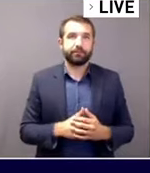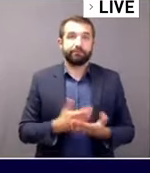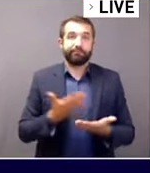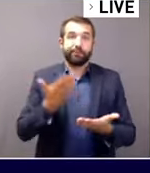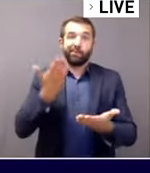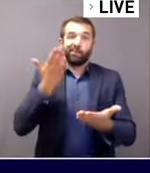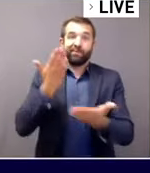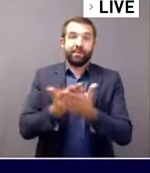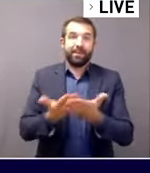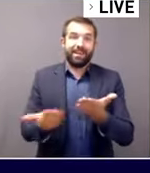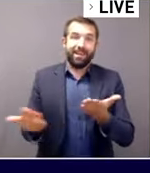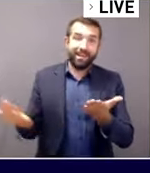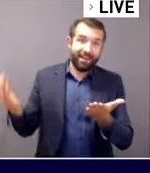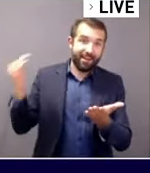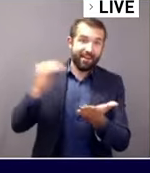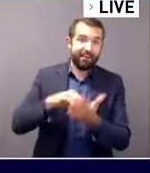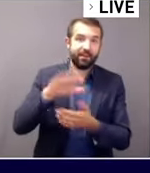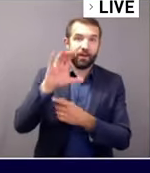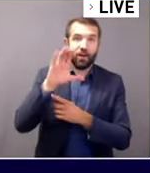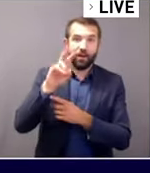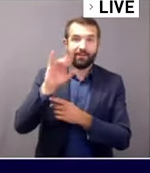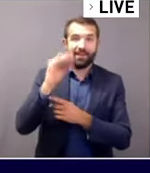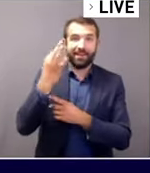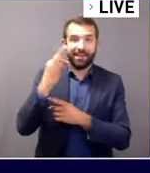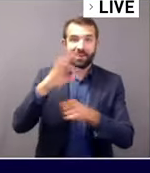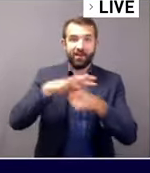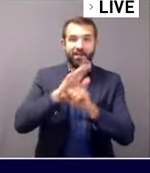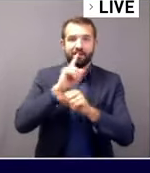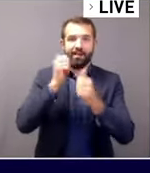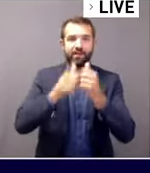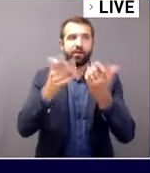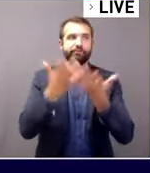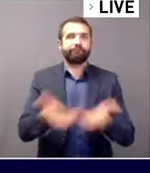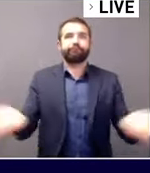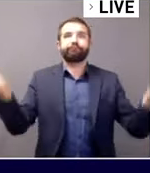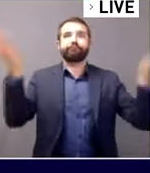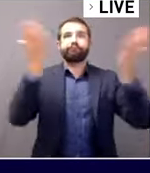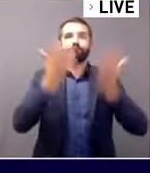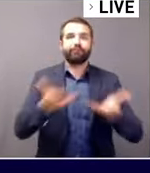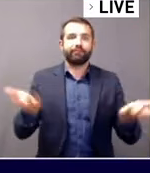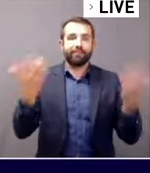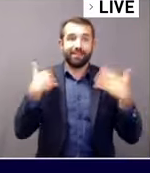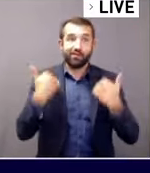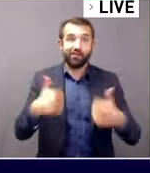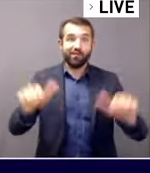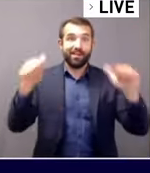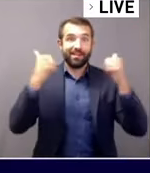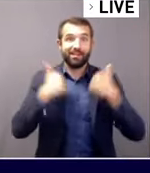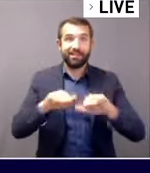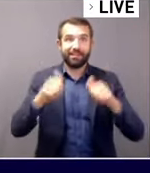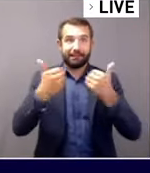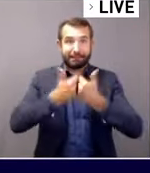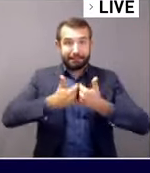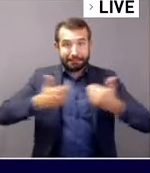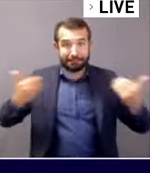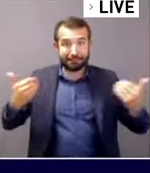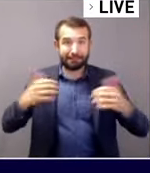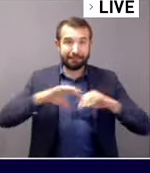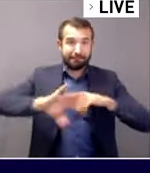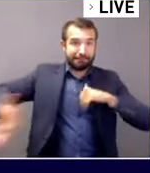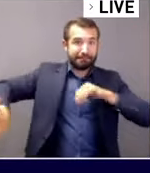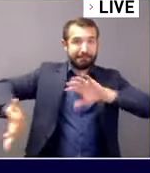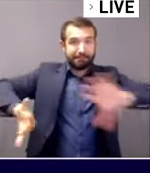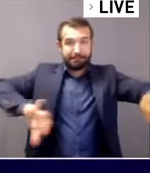an opportunistic virus. And despite the best attempts to place individuals into cohorts and